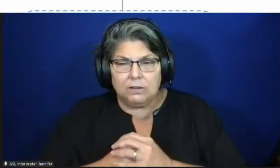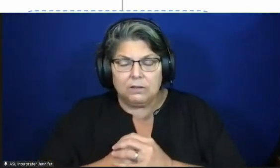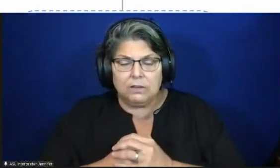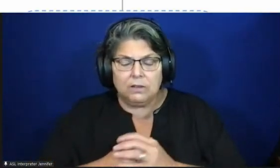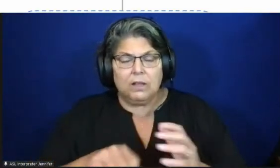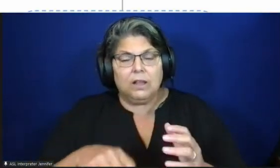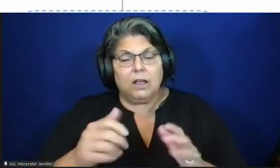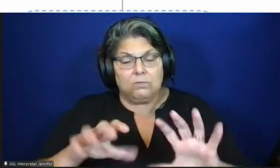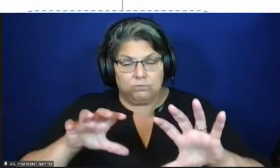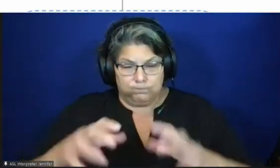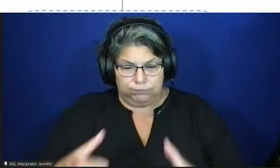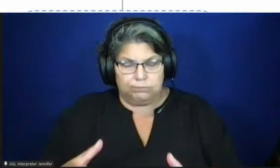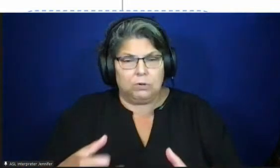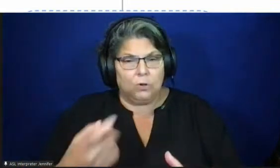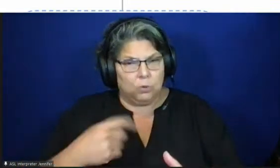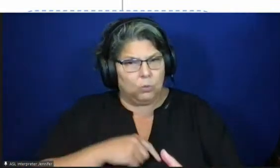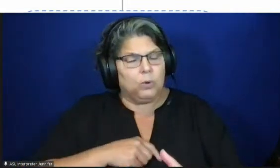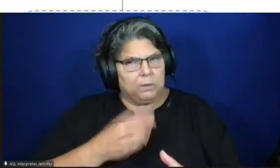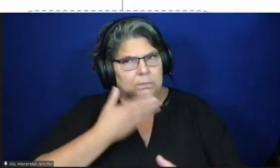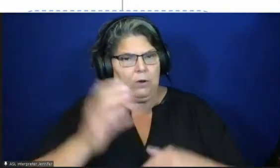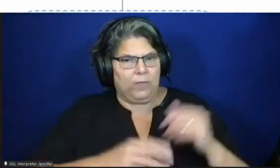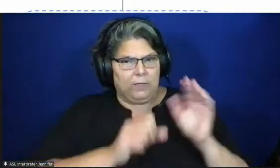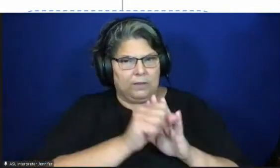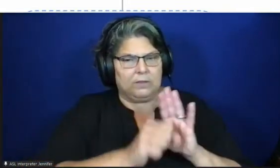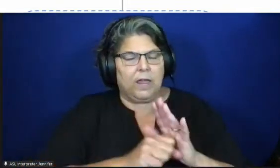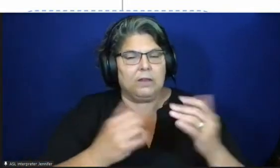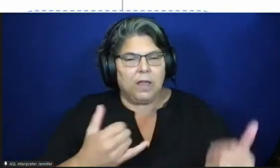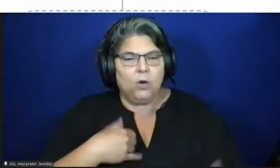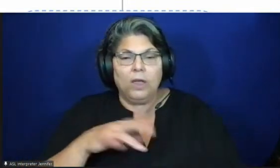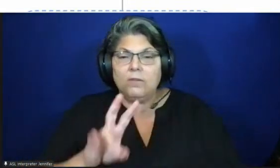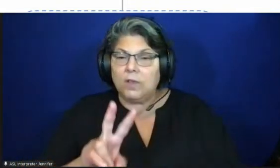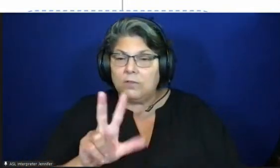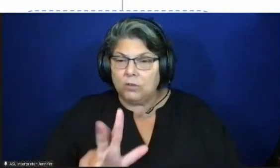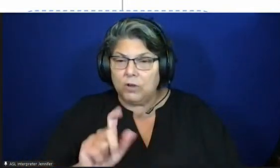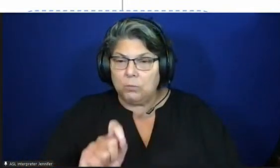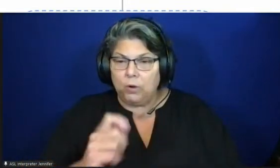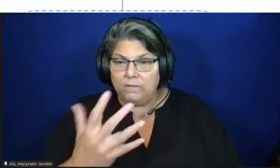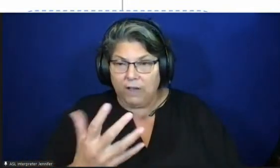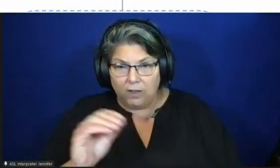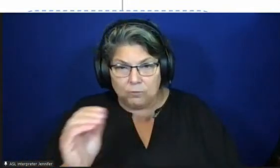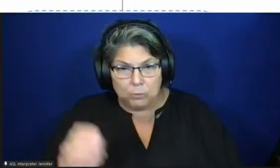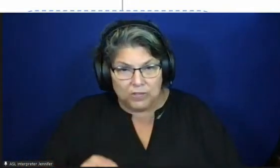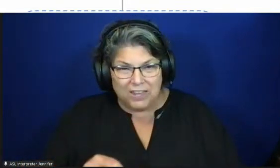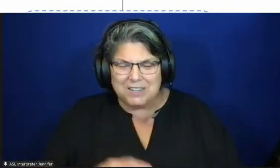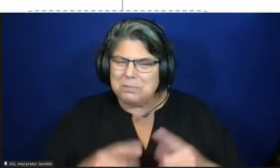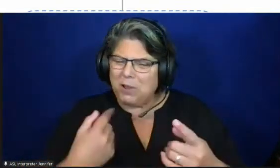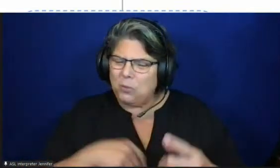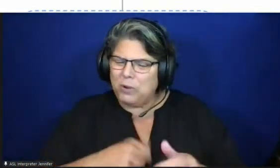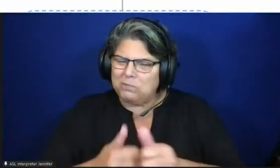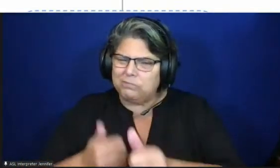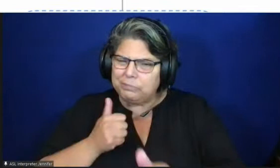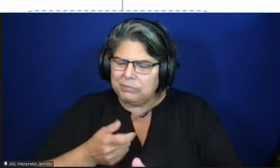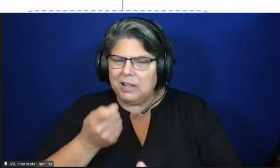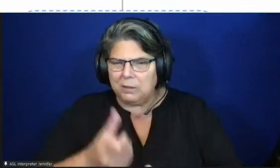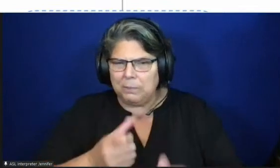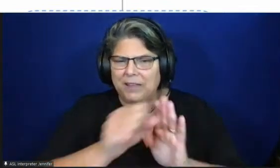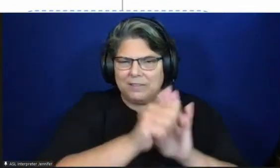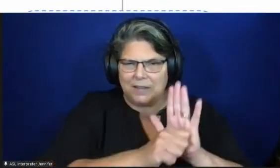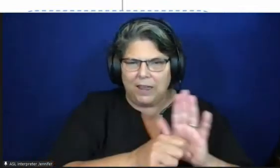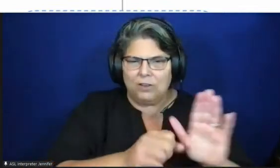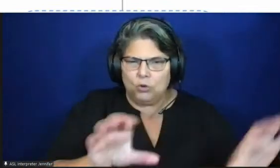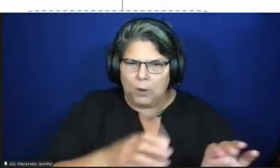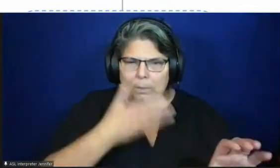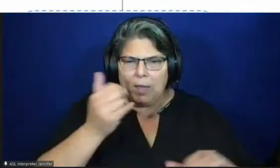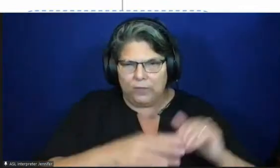we were also leading the state, we're at 73.5%, but this has fallen behind the state. And unfortunately, this is